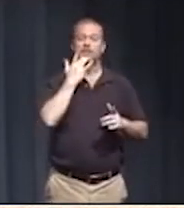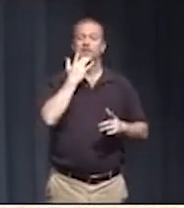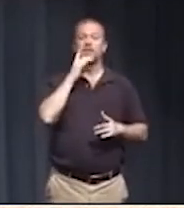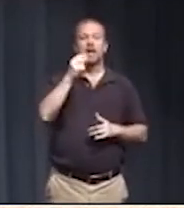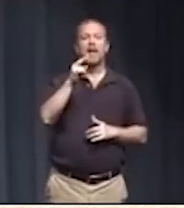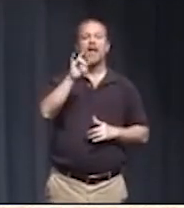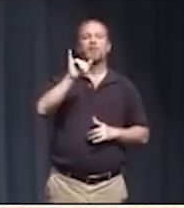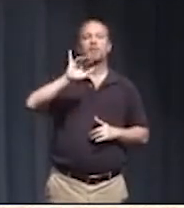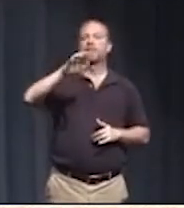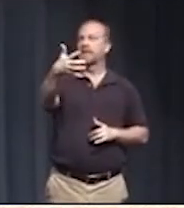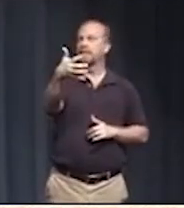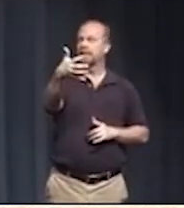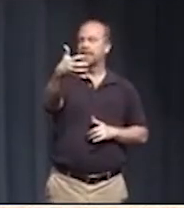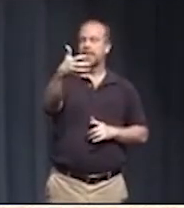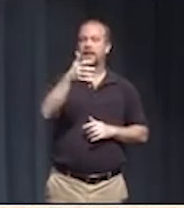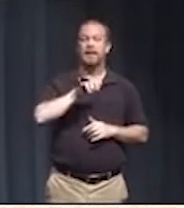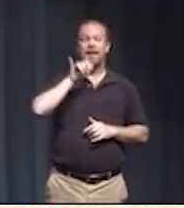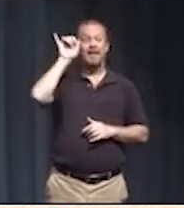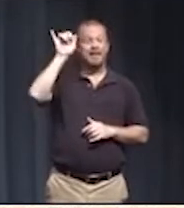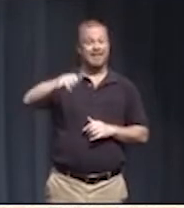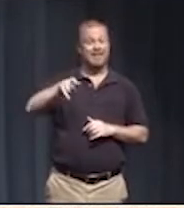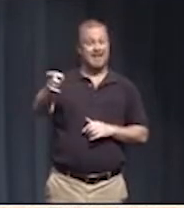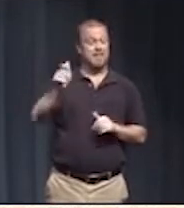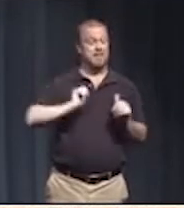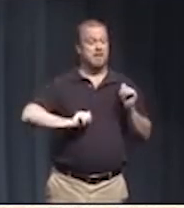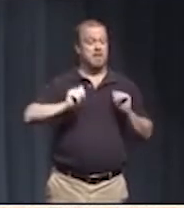V. That play,